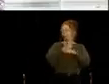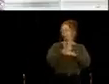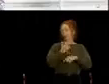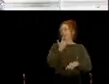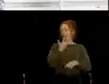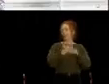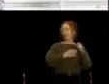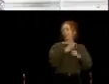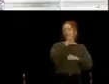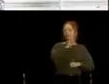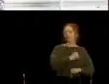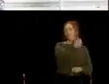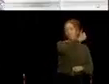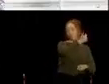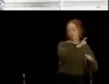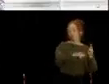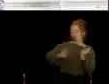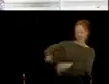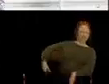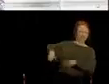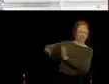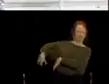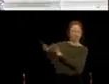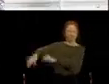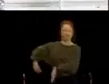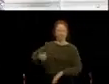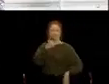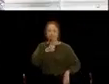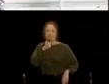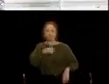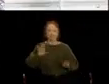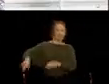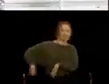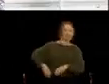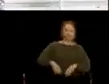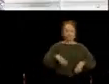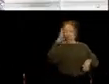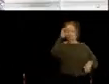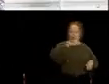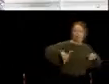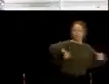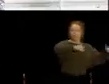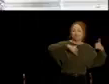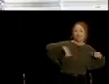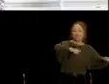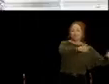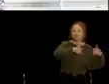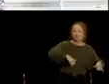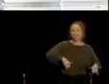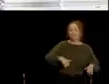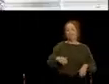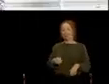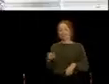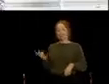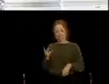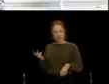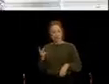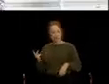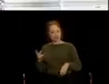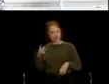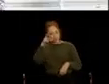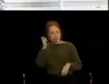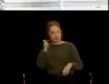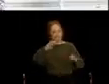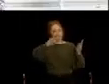but wanted nothing to do with us as kids, he was too busy doing boy things, we spent our summers at